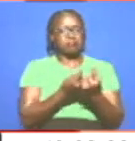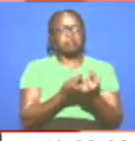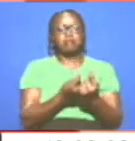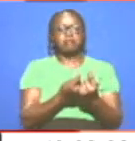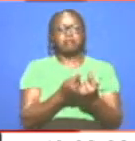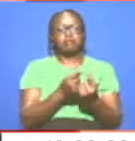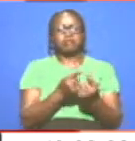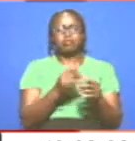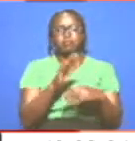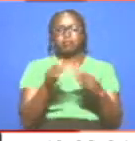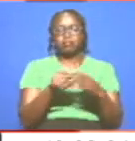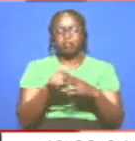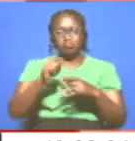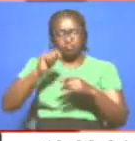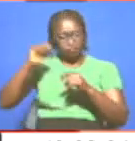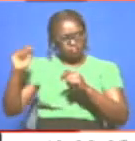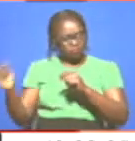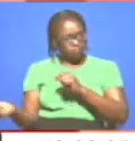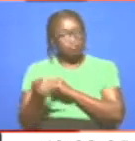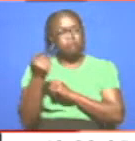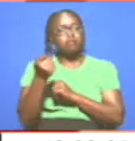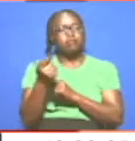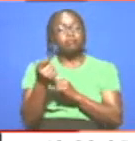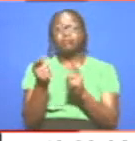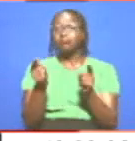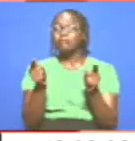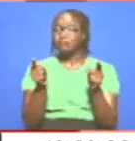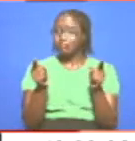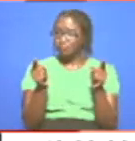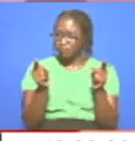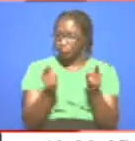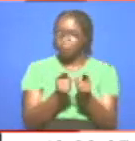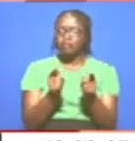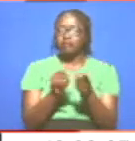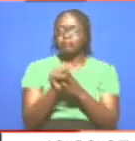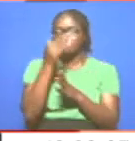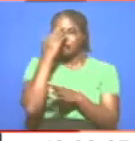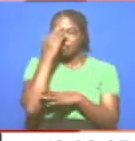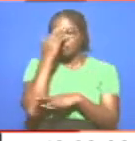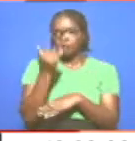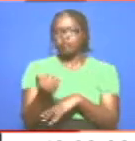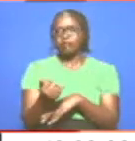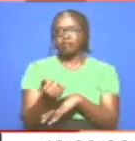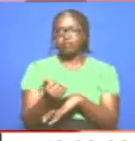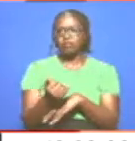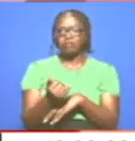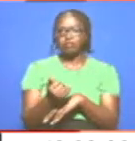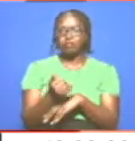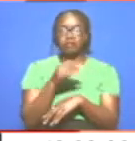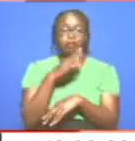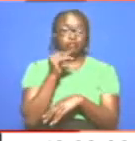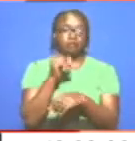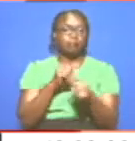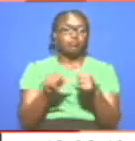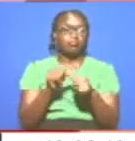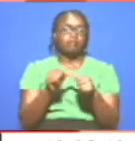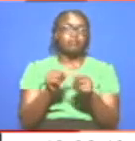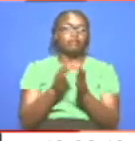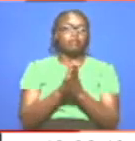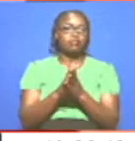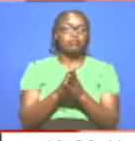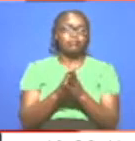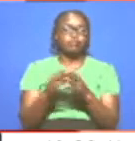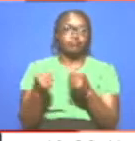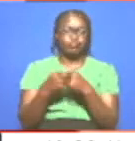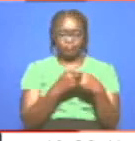In my view, I think it's a very short one. So that's why he is really spoke about the tournament. So the tournament